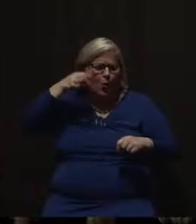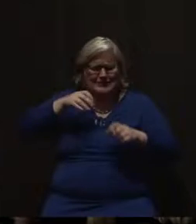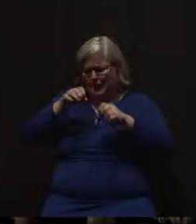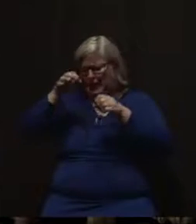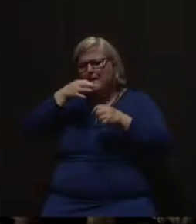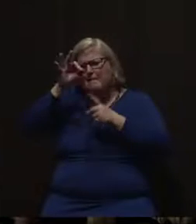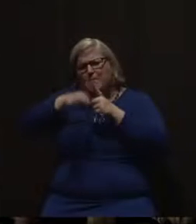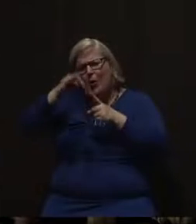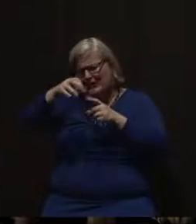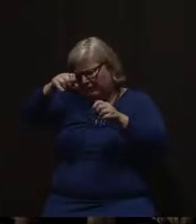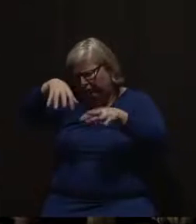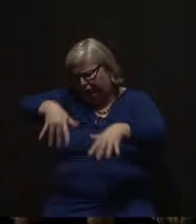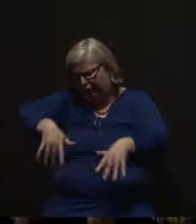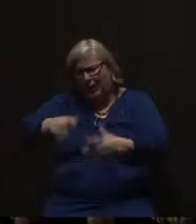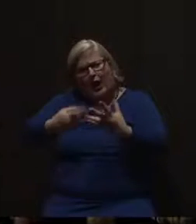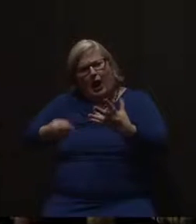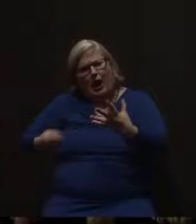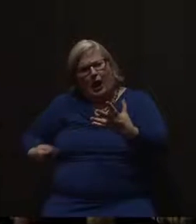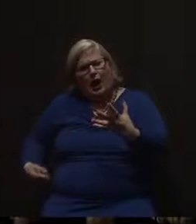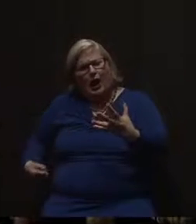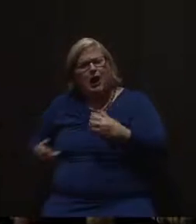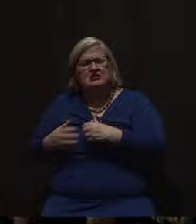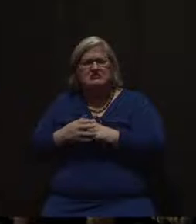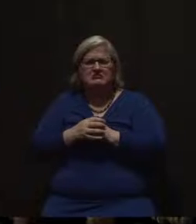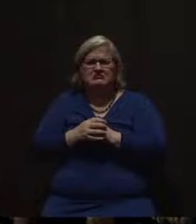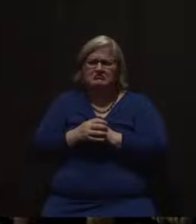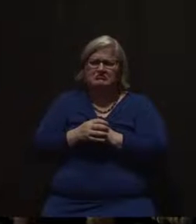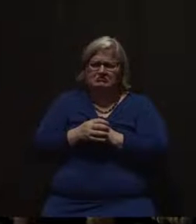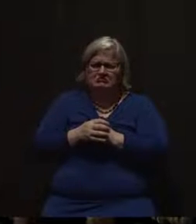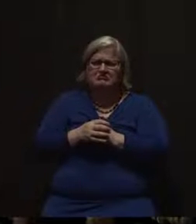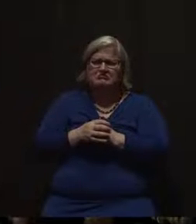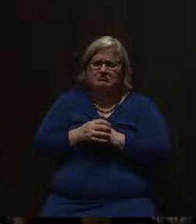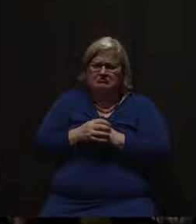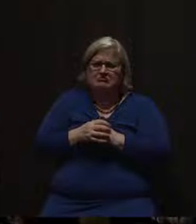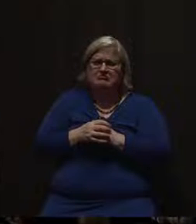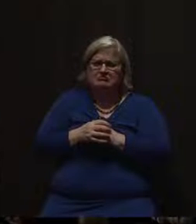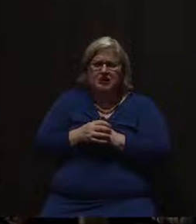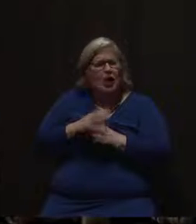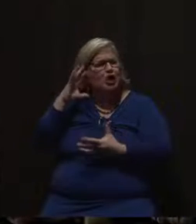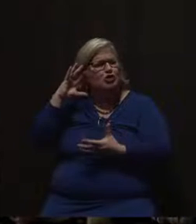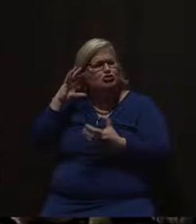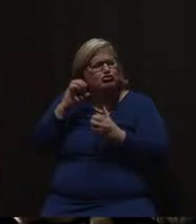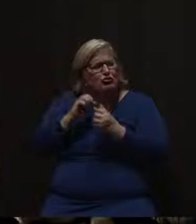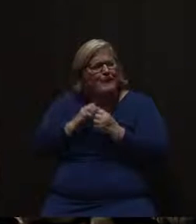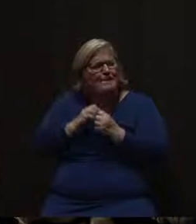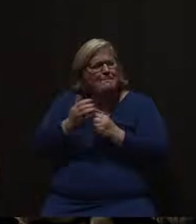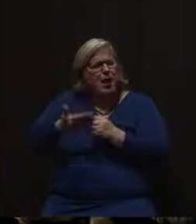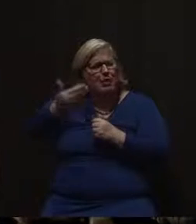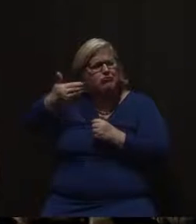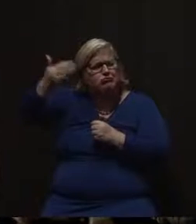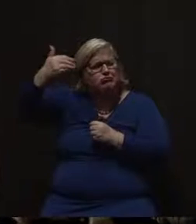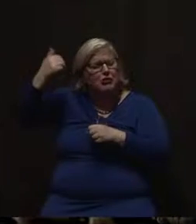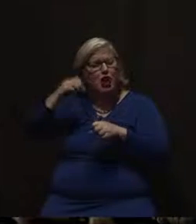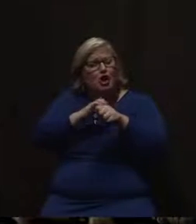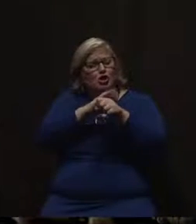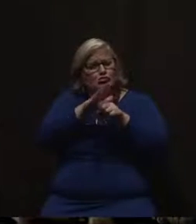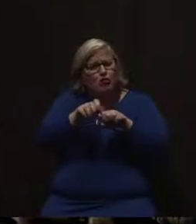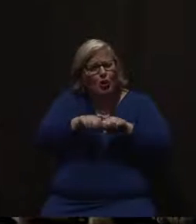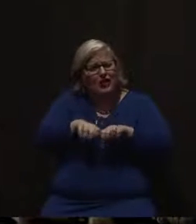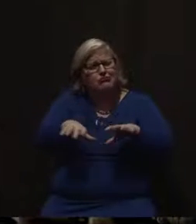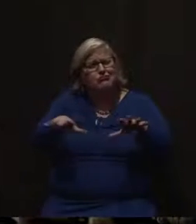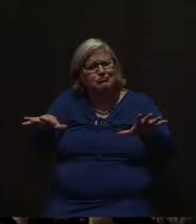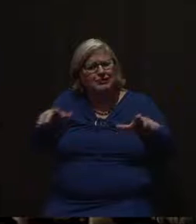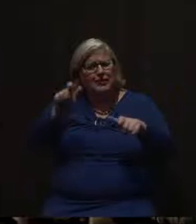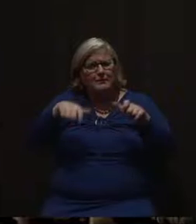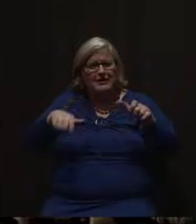it all. You probably remember the memes at the beginning of the corona crisis. So now that people are not leaving